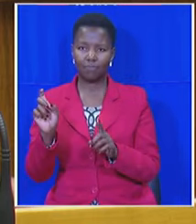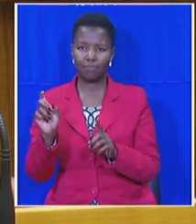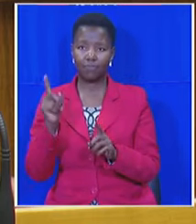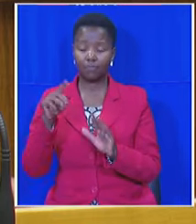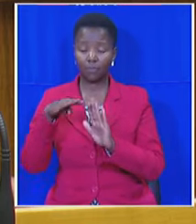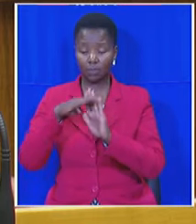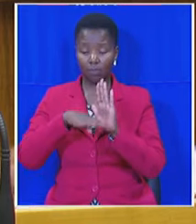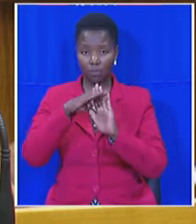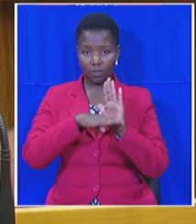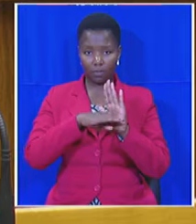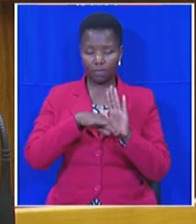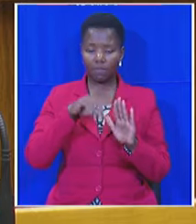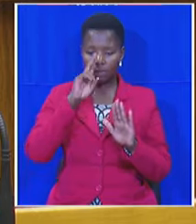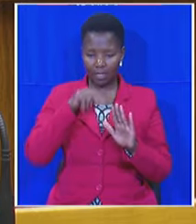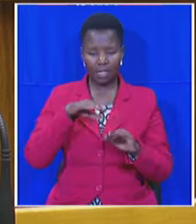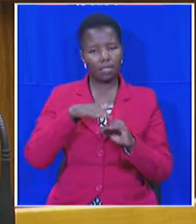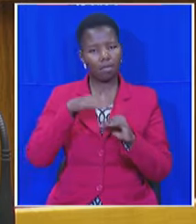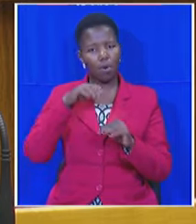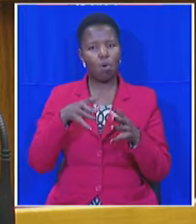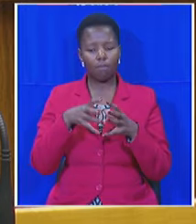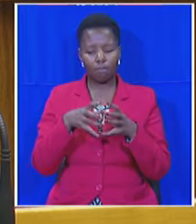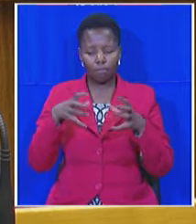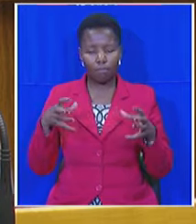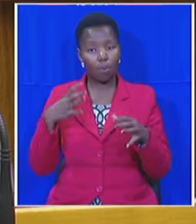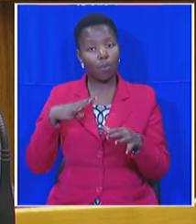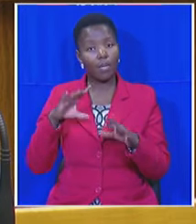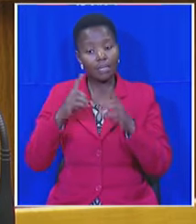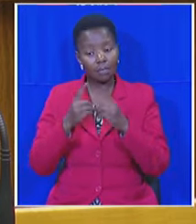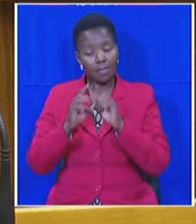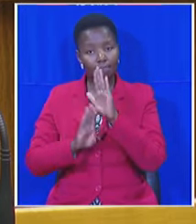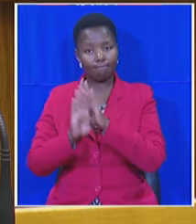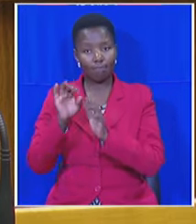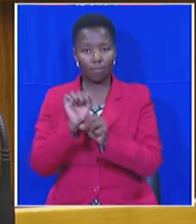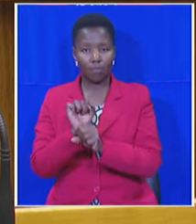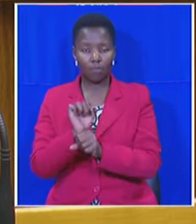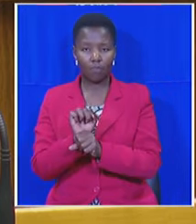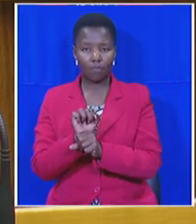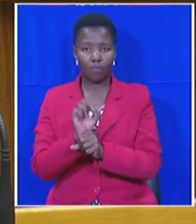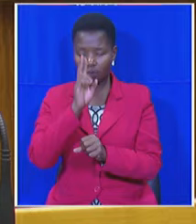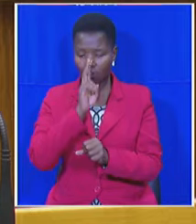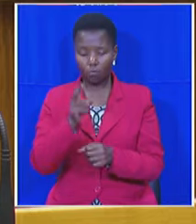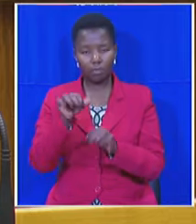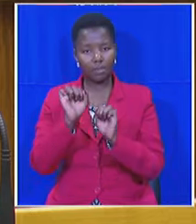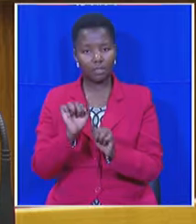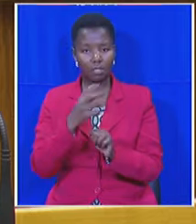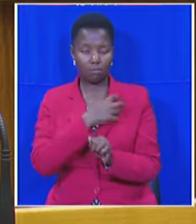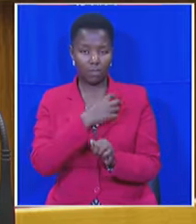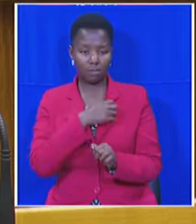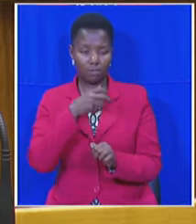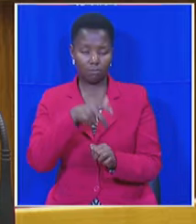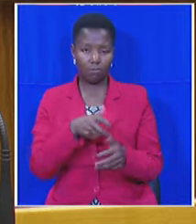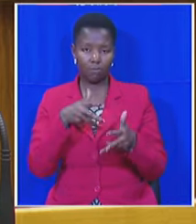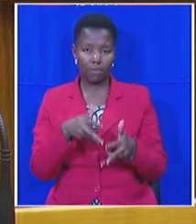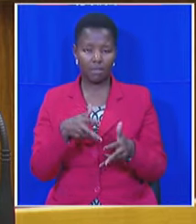expanded if the department is to intervene effectively. Honourable Chairperson, the Minister being present, I just want to express